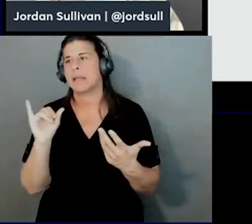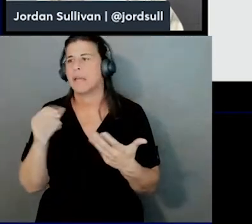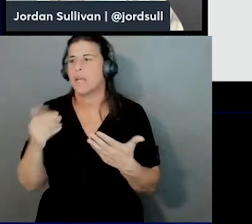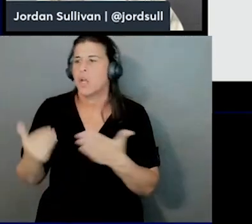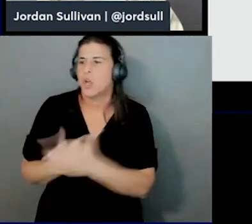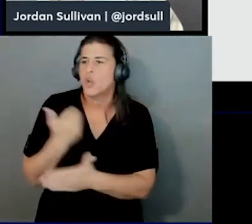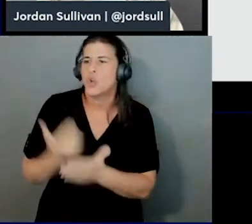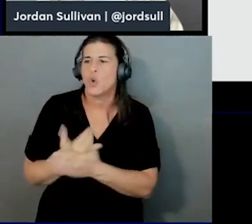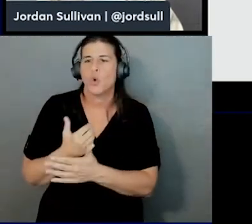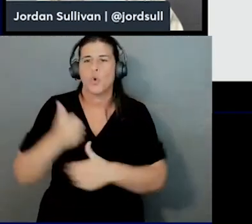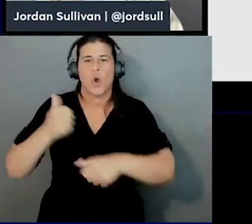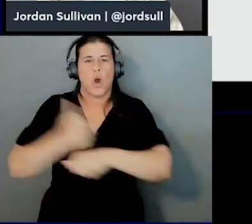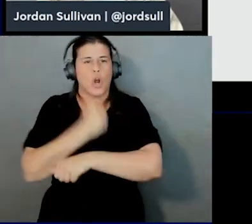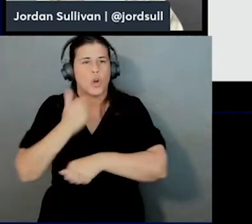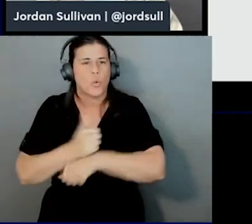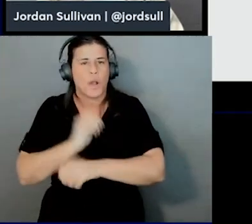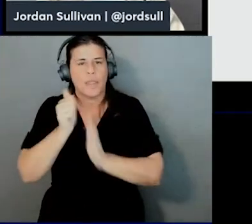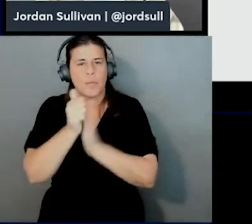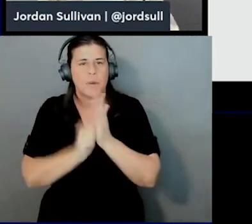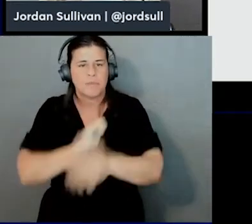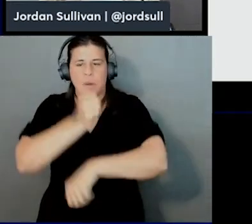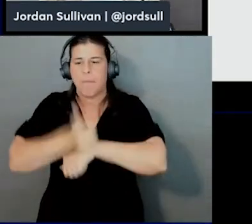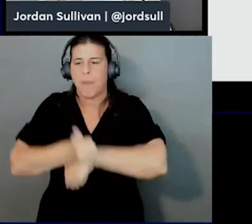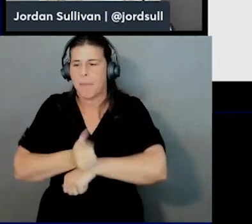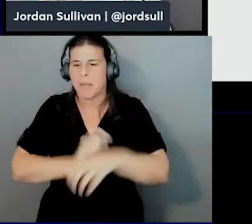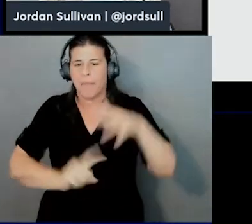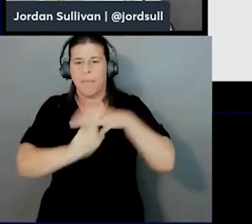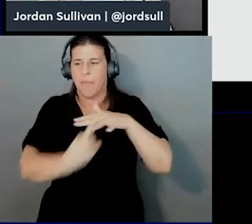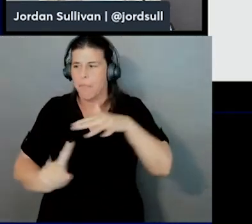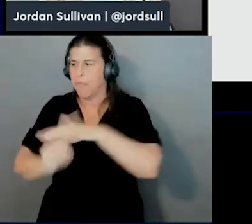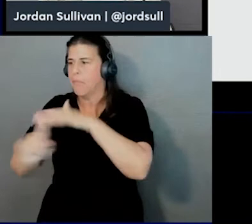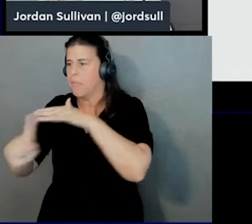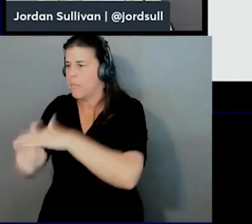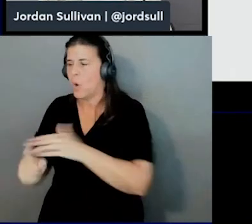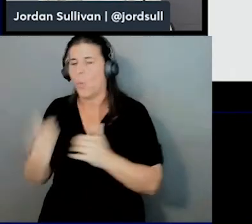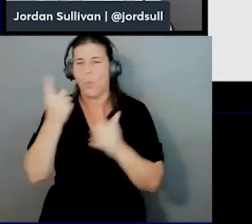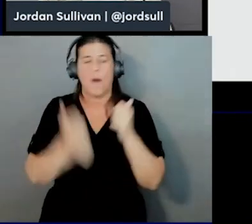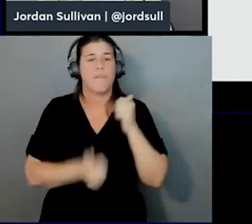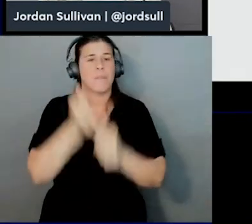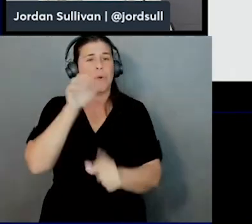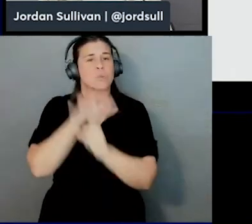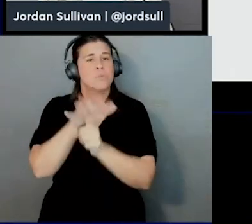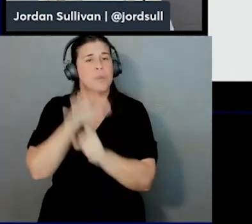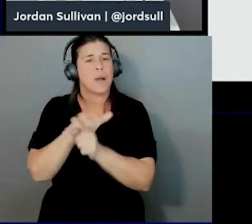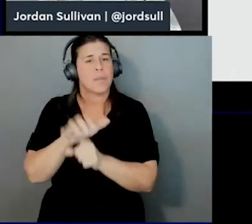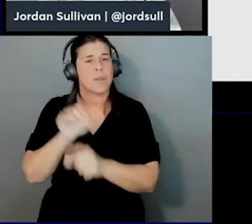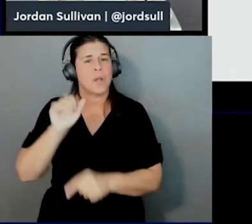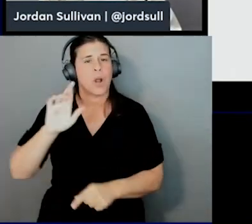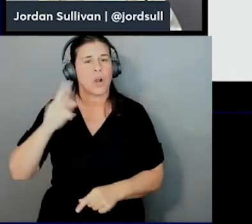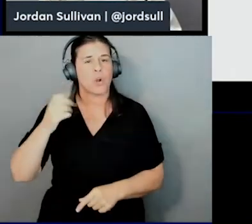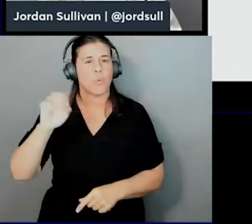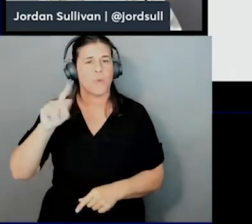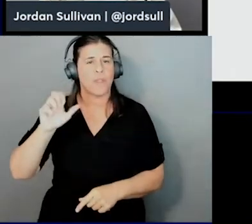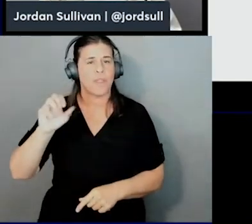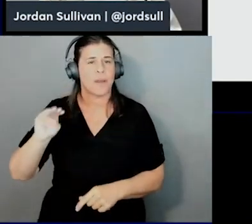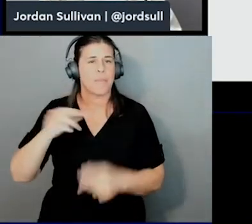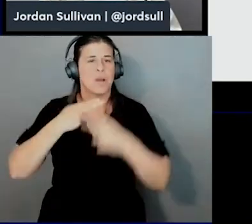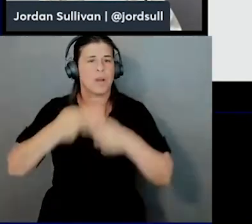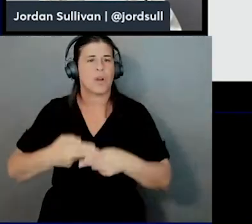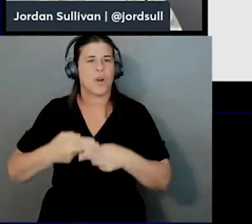algorithms are popping up, and one of the most popular algorithm, which is called variation